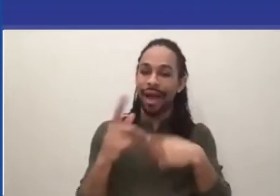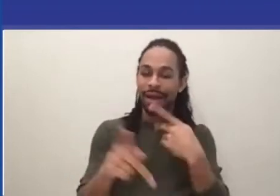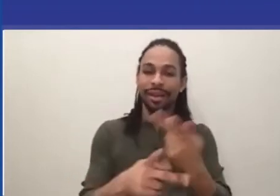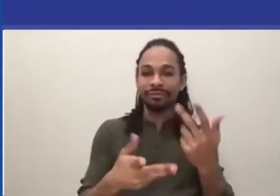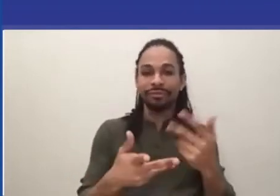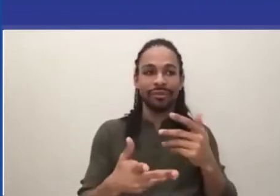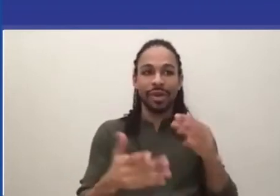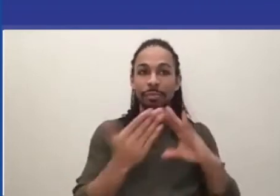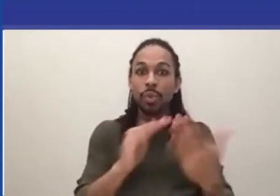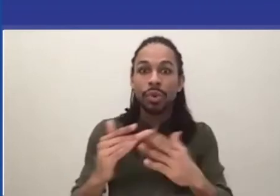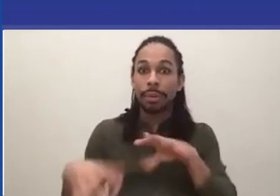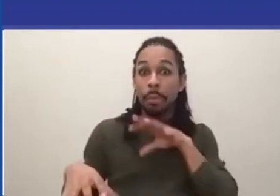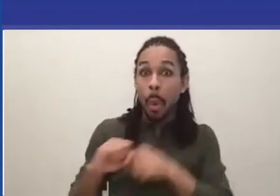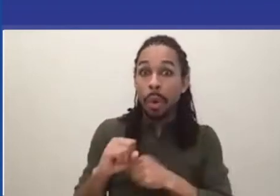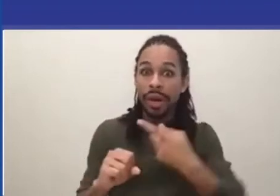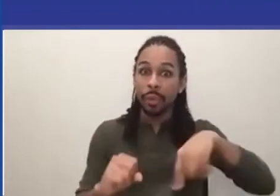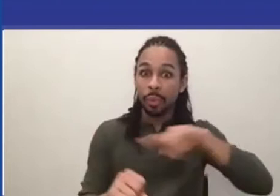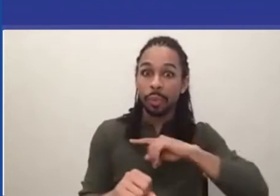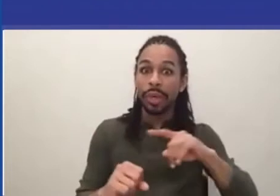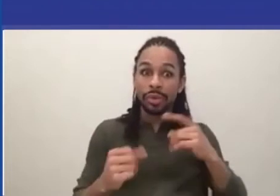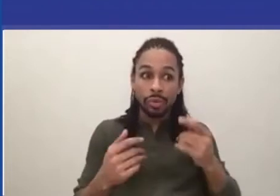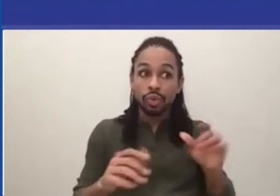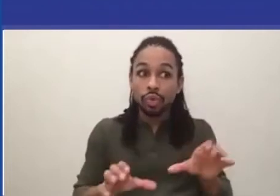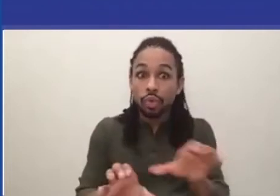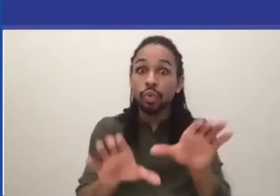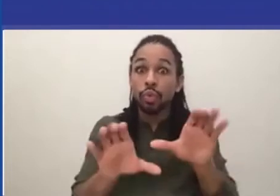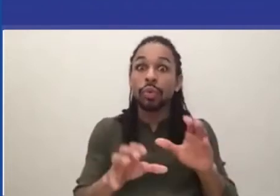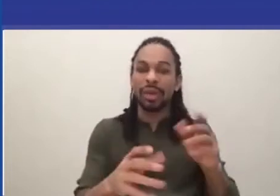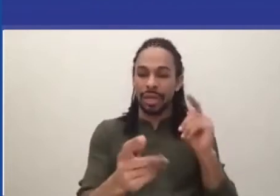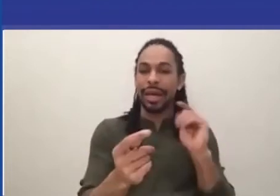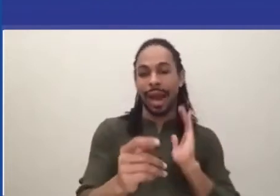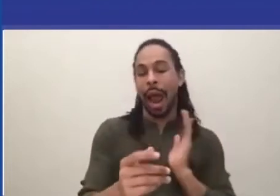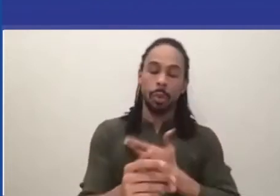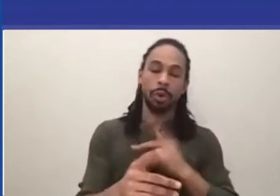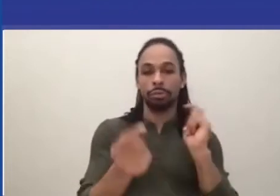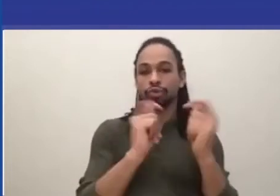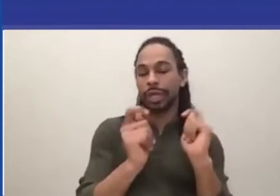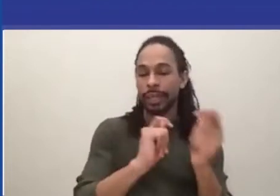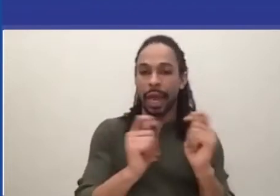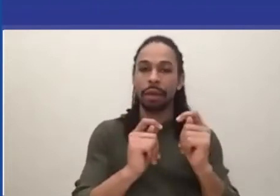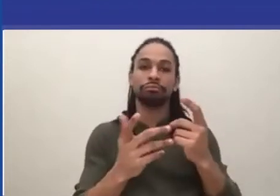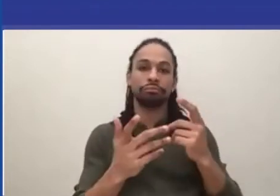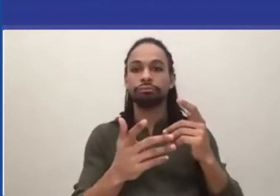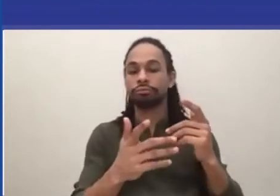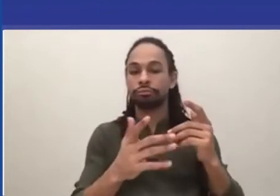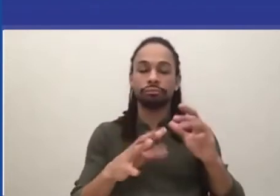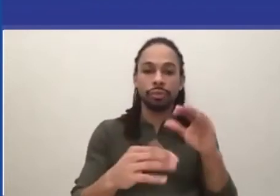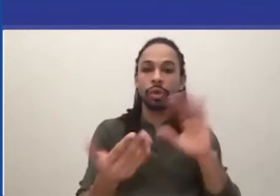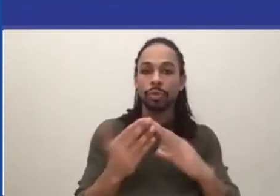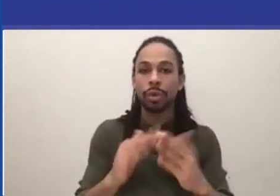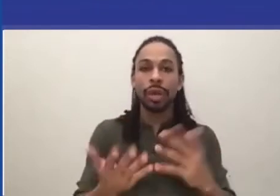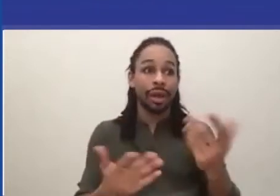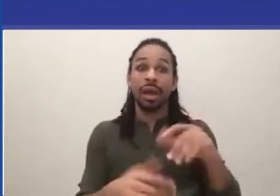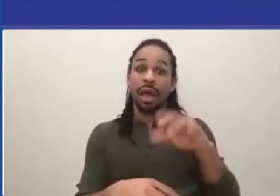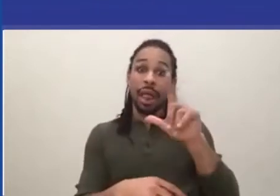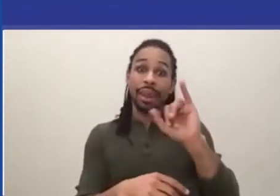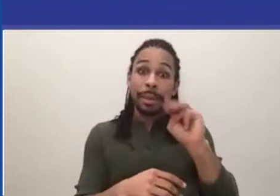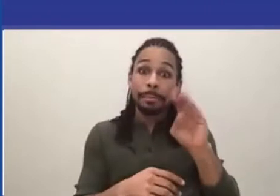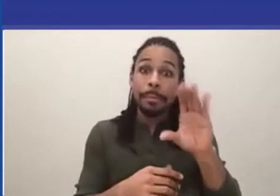cruise ship is a funerary dance. Another one is bongo. We have not been able to do that. We've not been able to embrace each